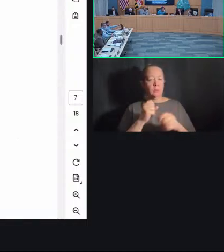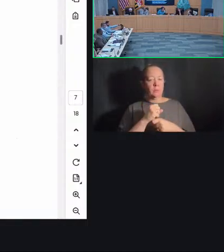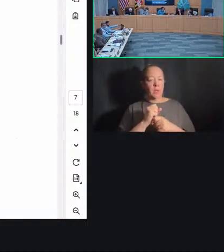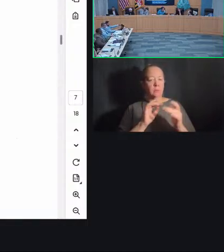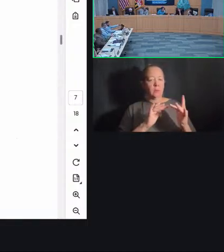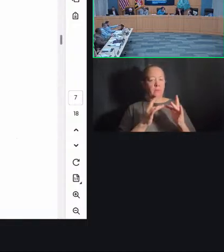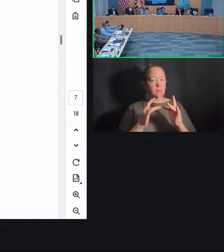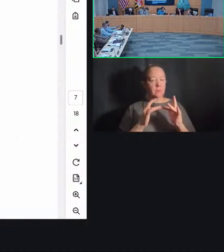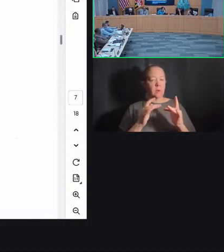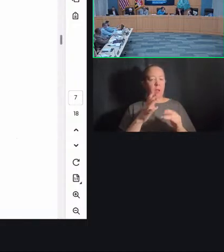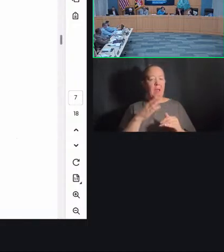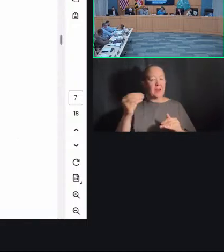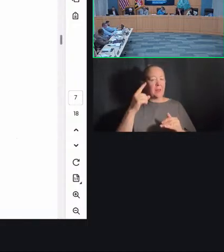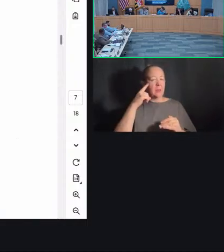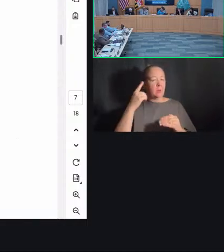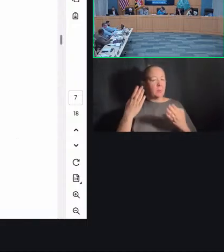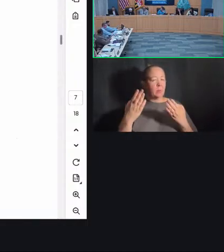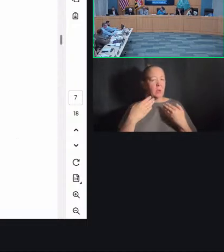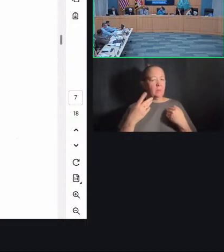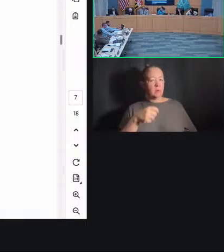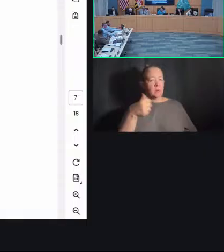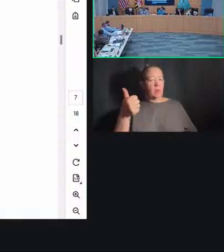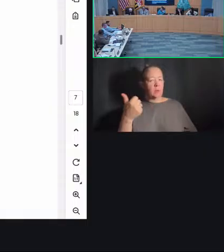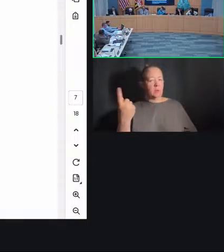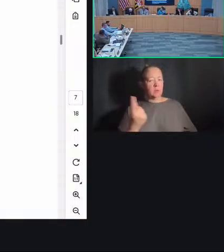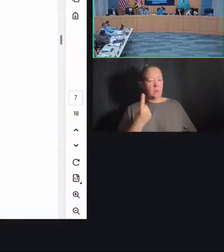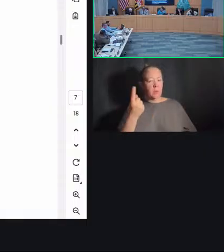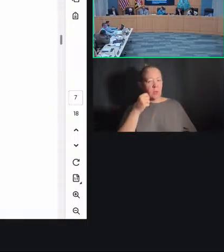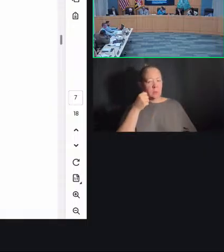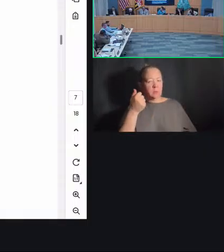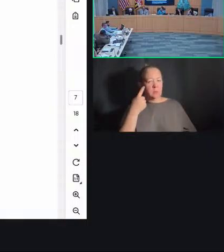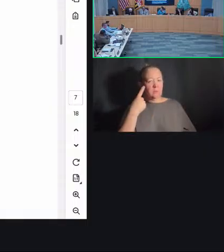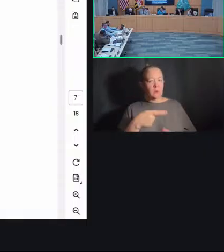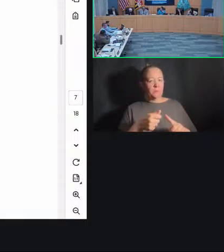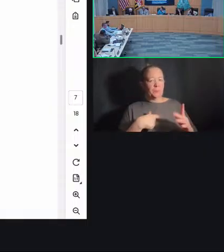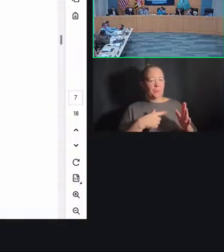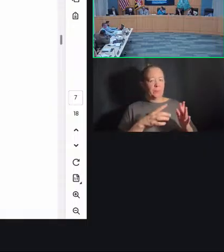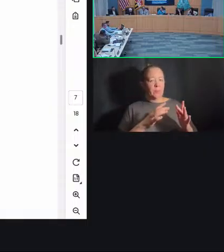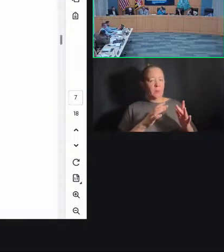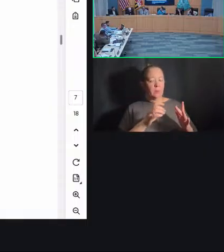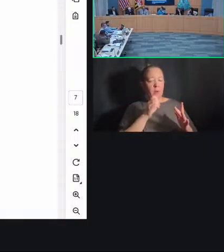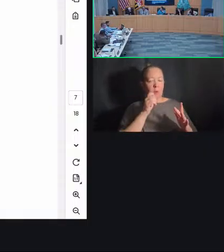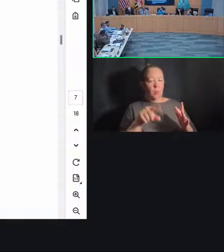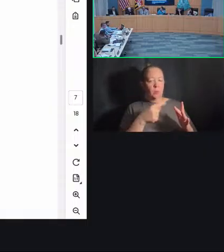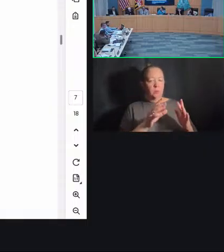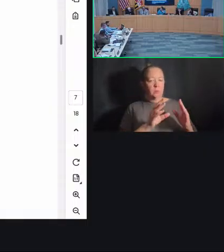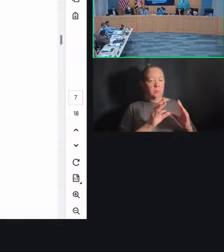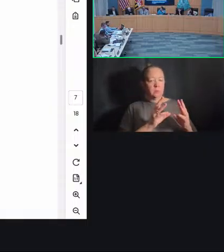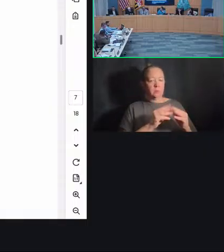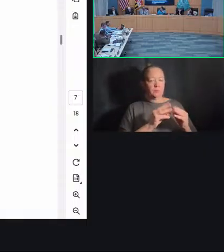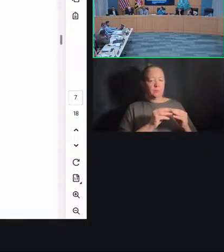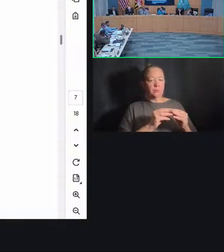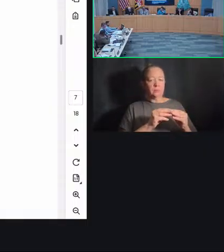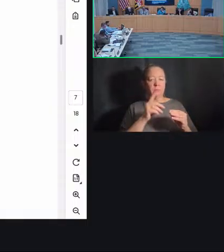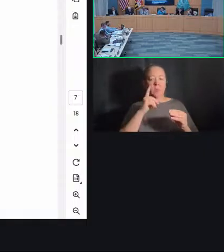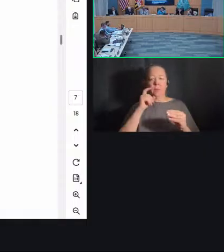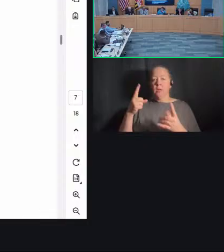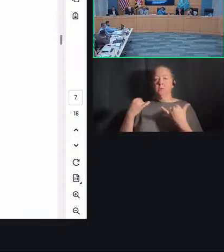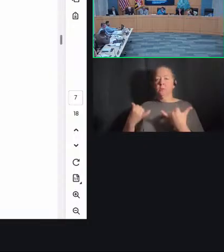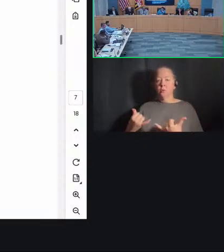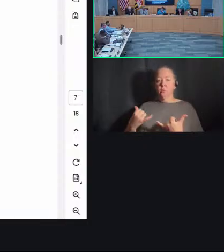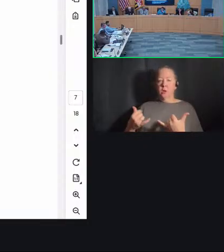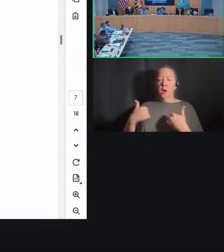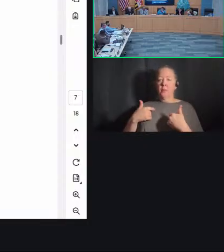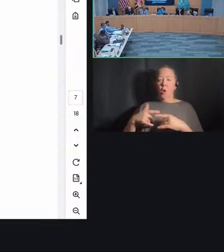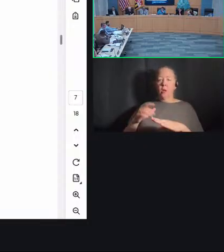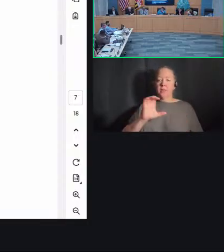else besides just the conference. Because currently I'm on the committee for outreach, engagement and outreach, so I do